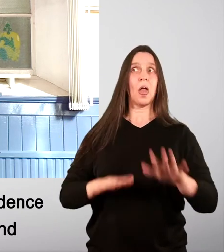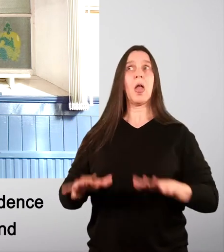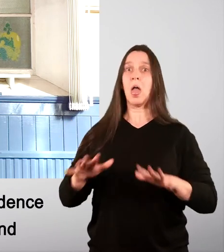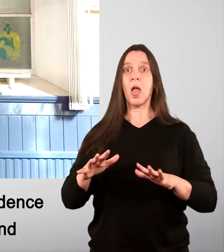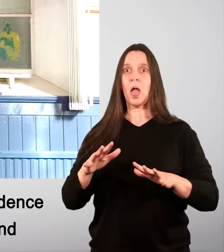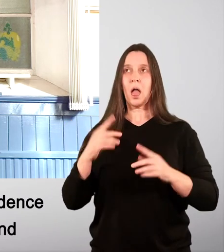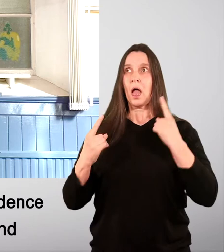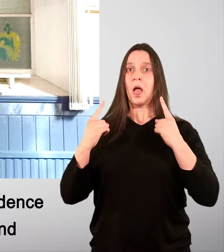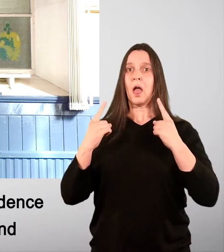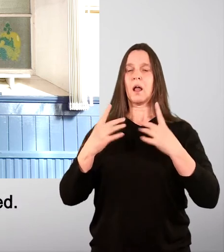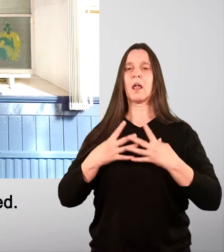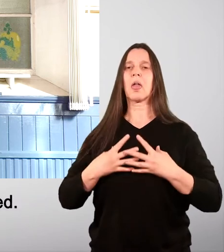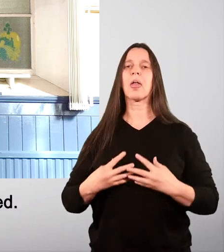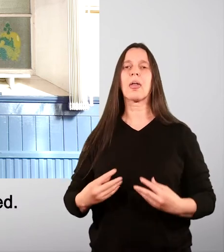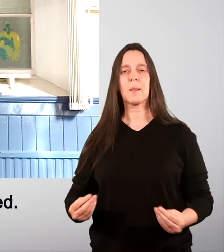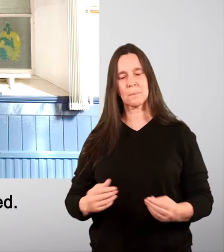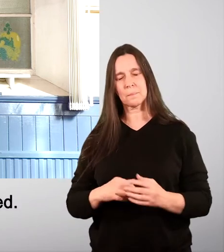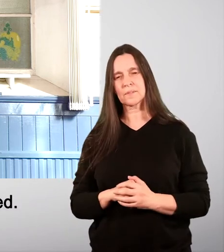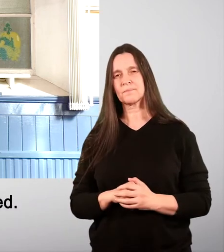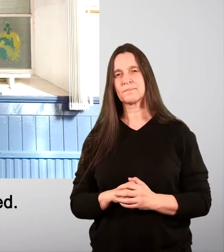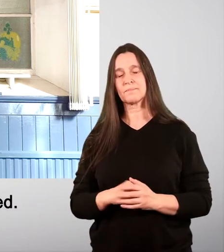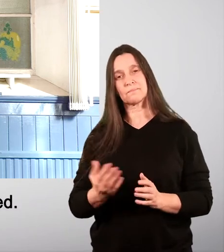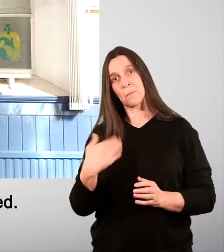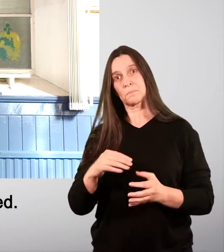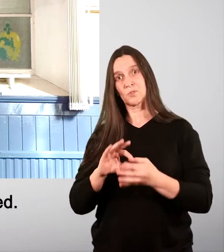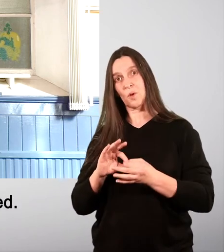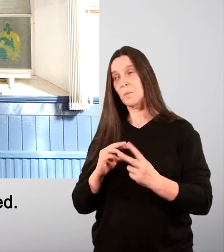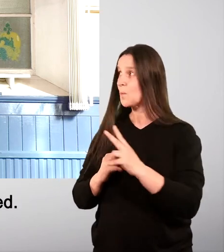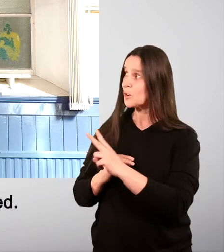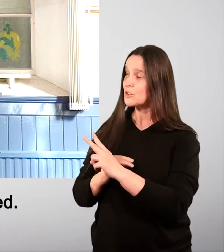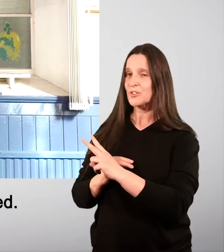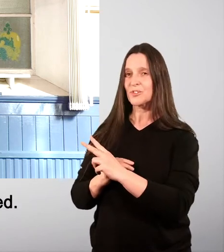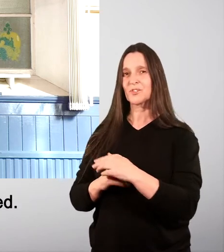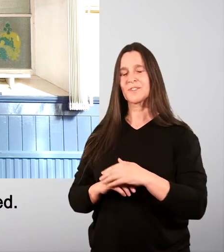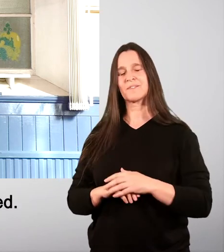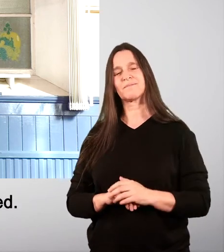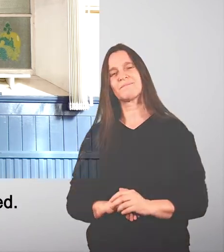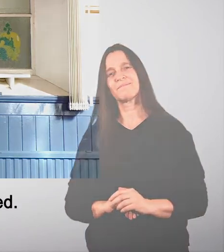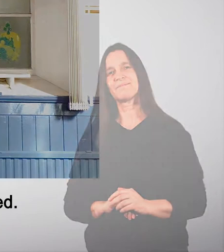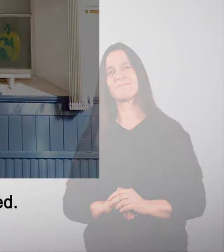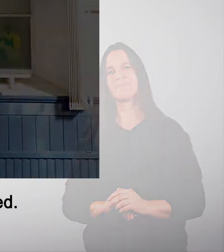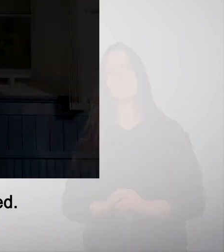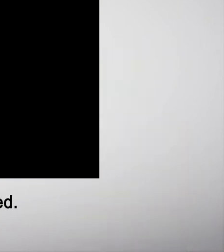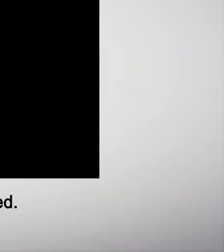and decrease any anxiety you have and any fear you may have about being attacked. So come and join us.